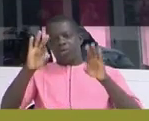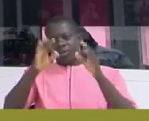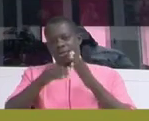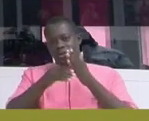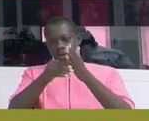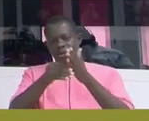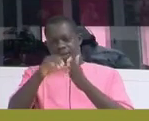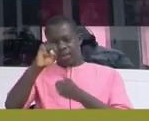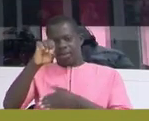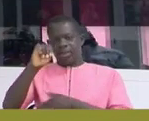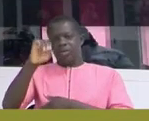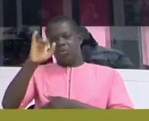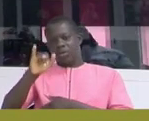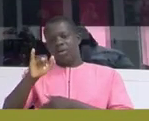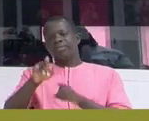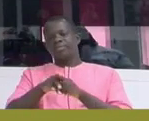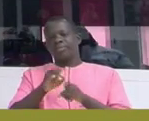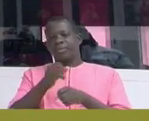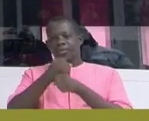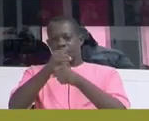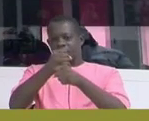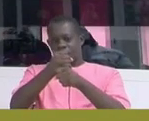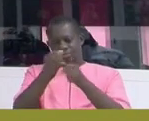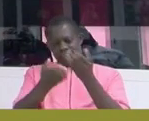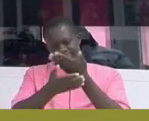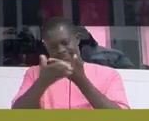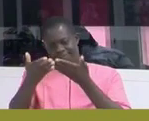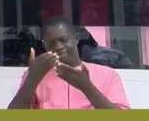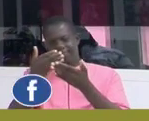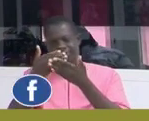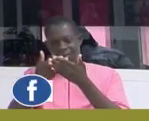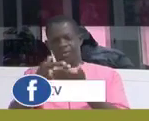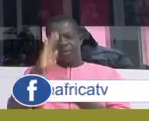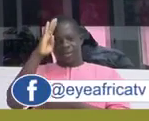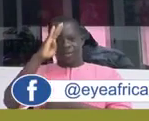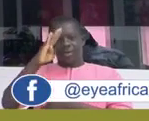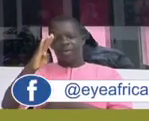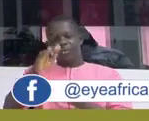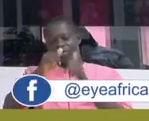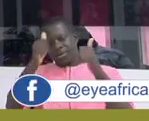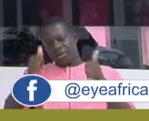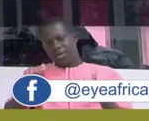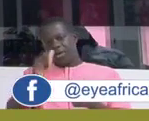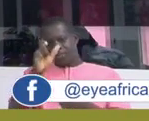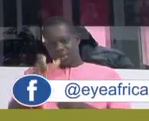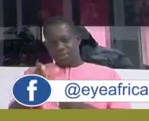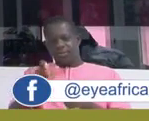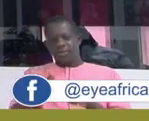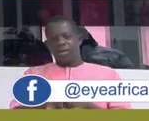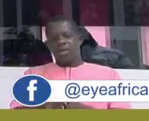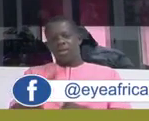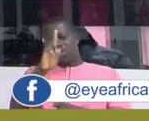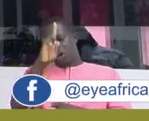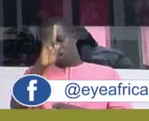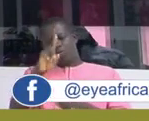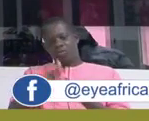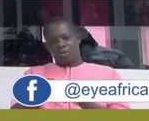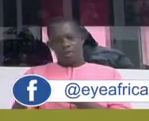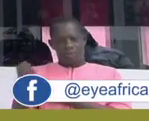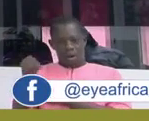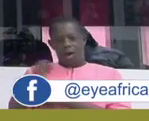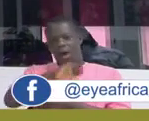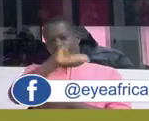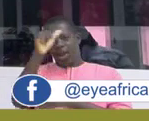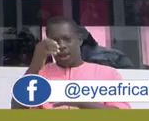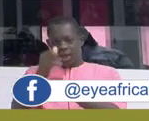Amen. Shukran. Bishop, you have the floor, please. Thank you, chairman. Lord God